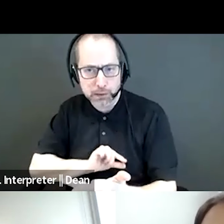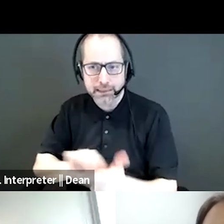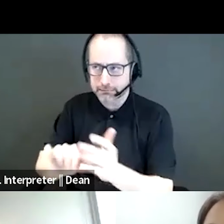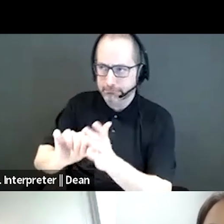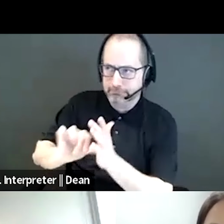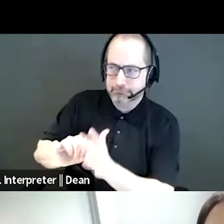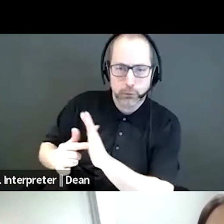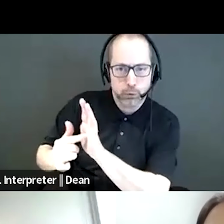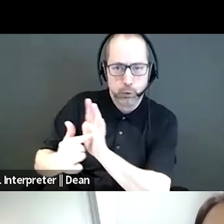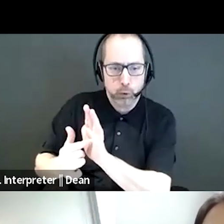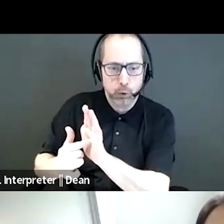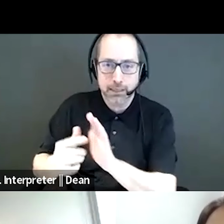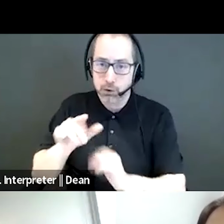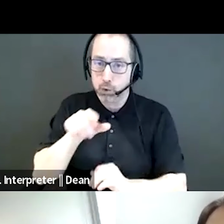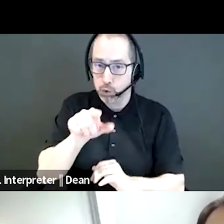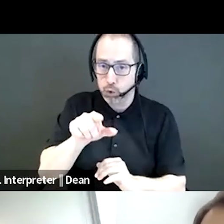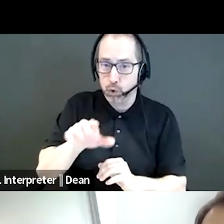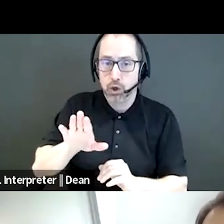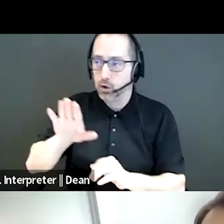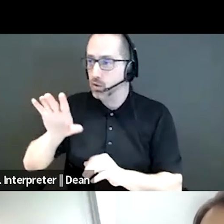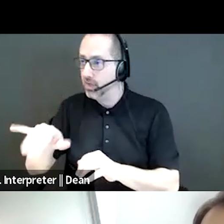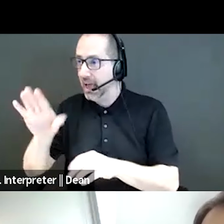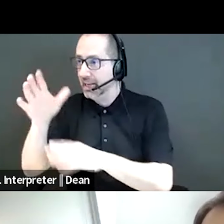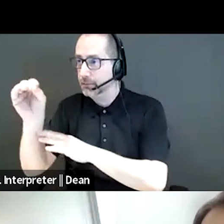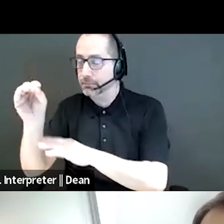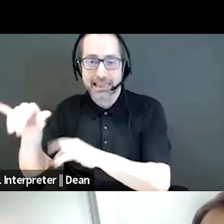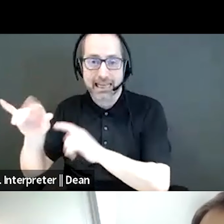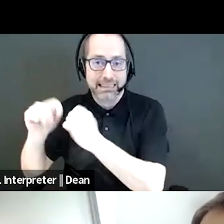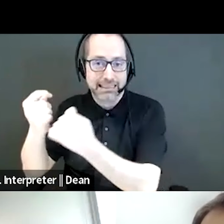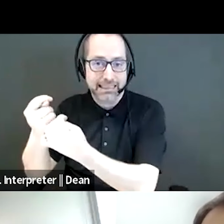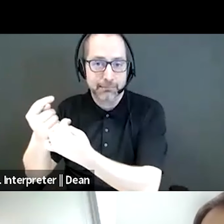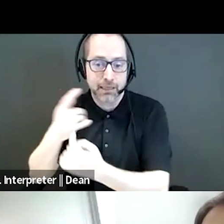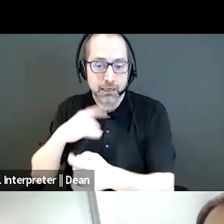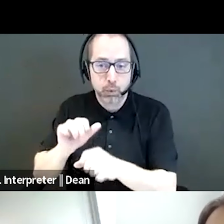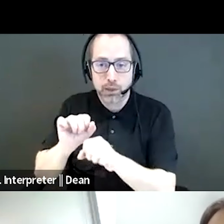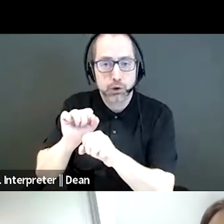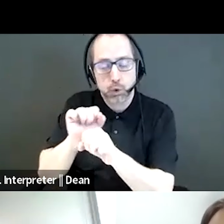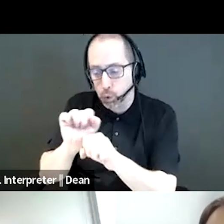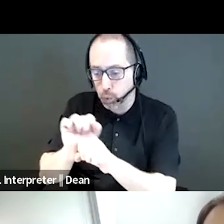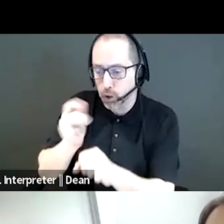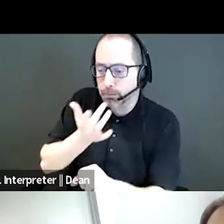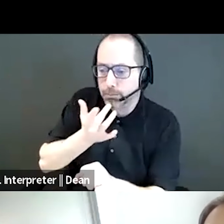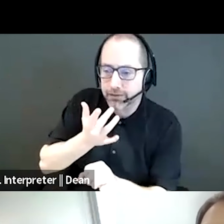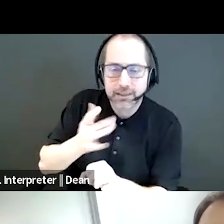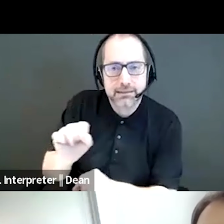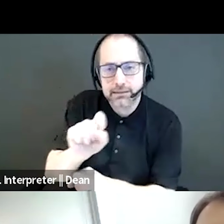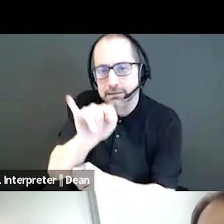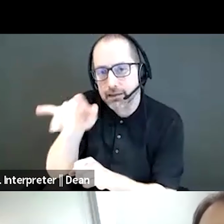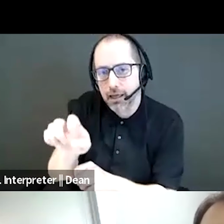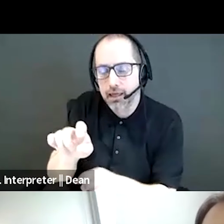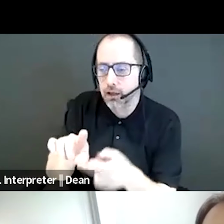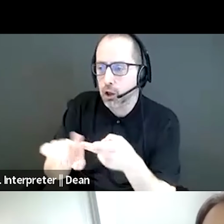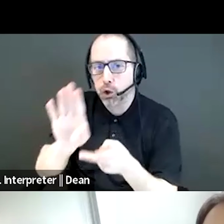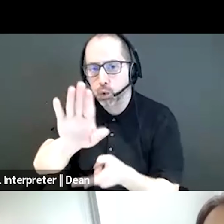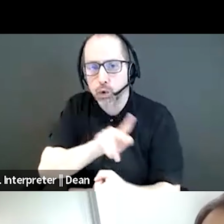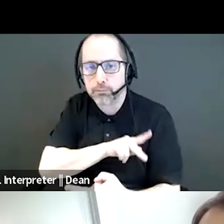company that's about to hire you, what's your working style, what's your personality, giving insights to